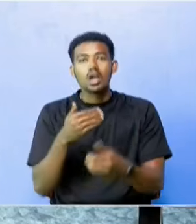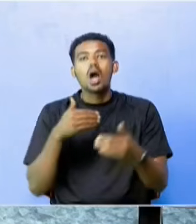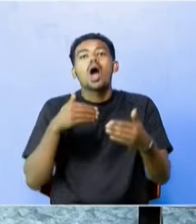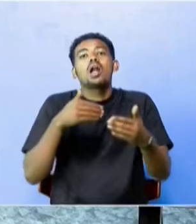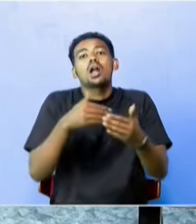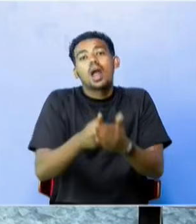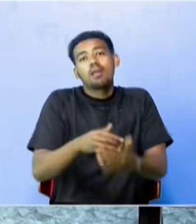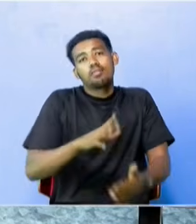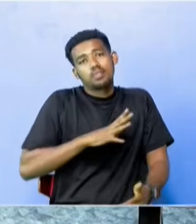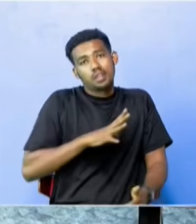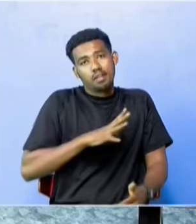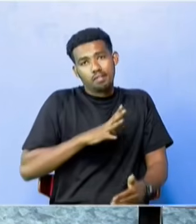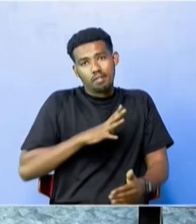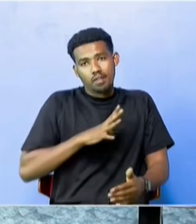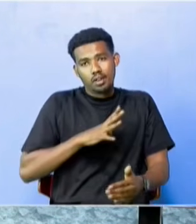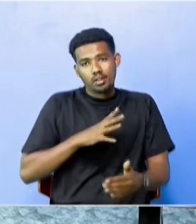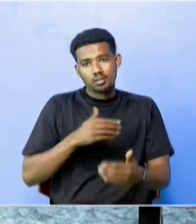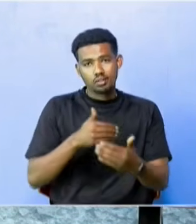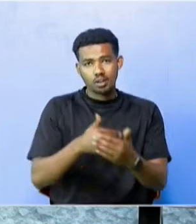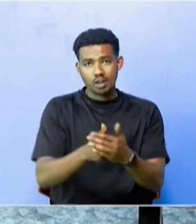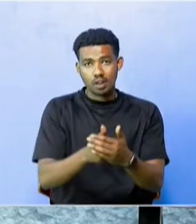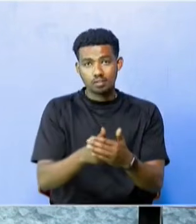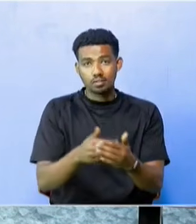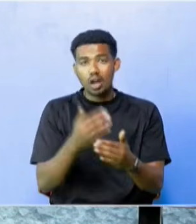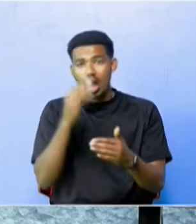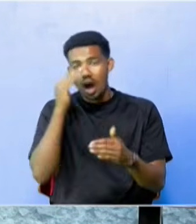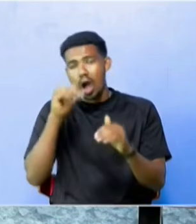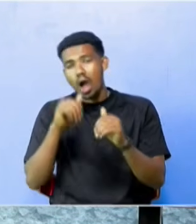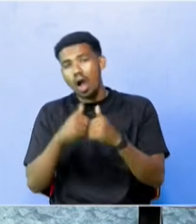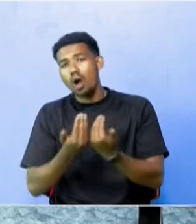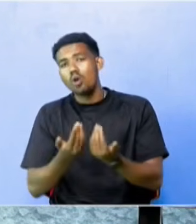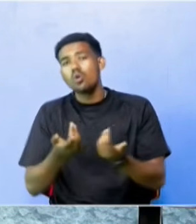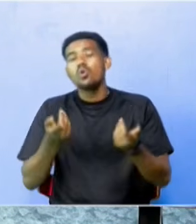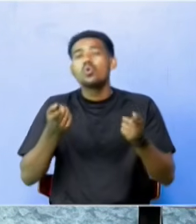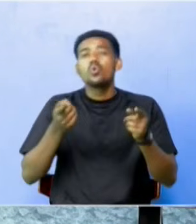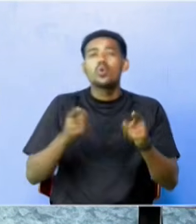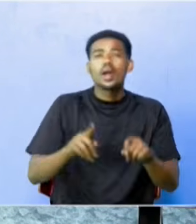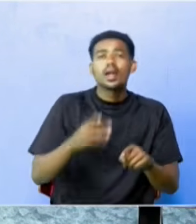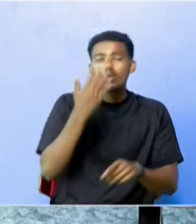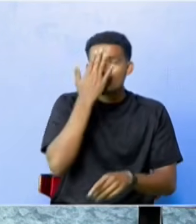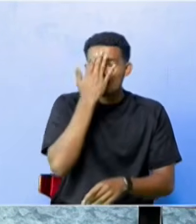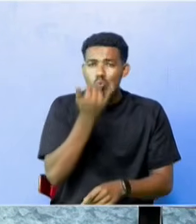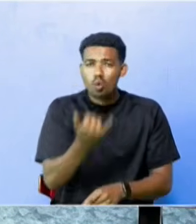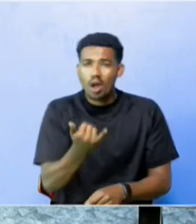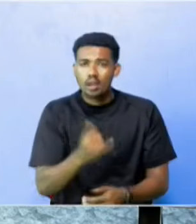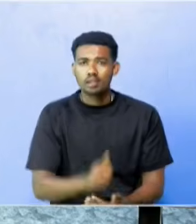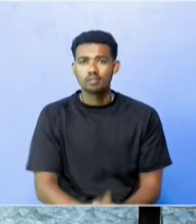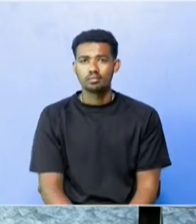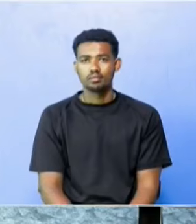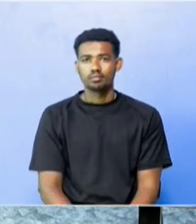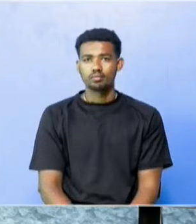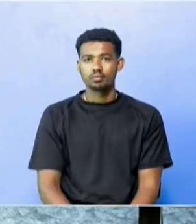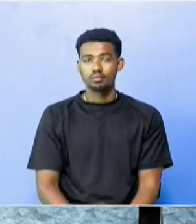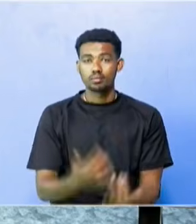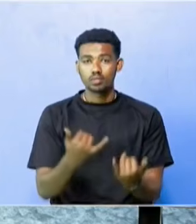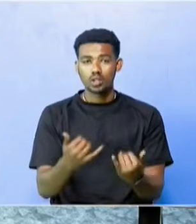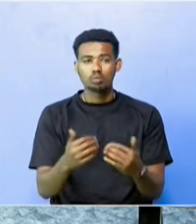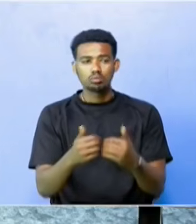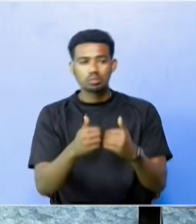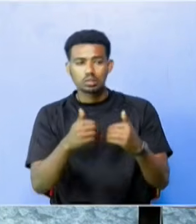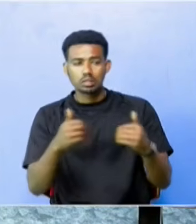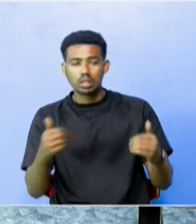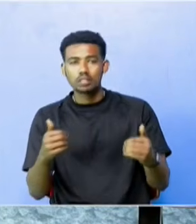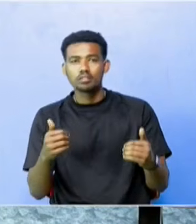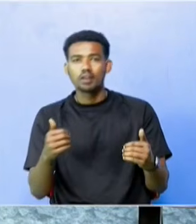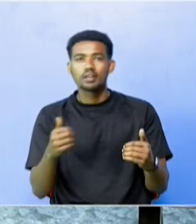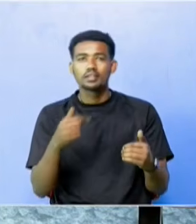You see? He drives carefully. How, when, why, right? Yes? Let's classify them